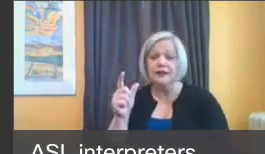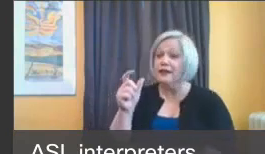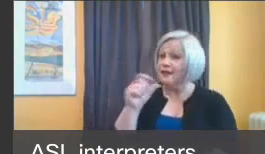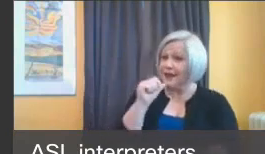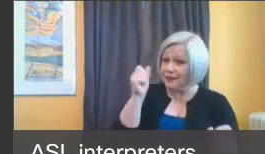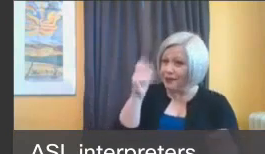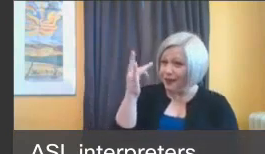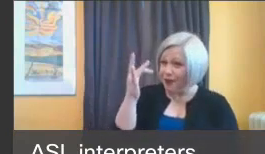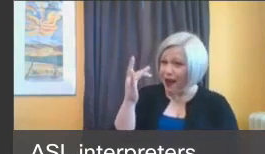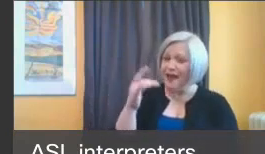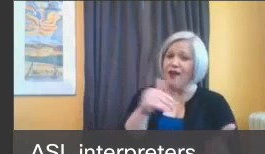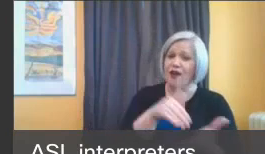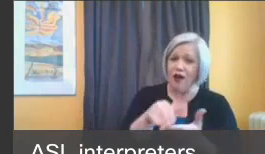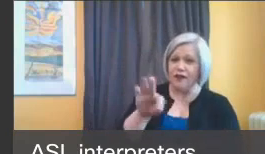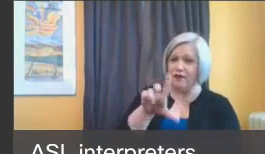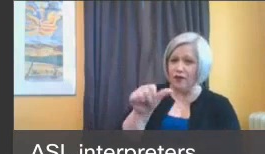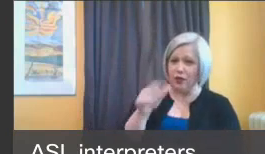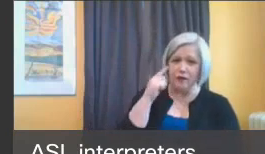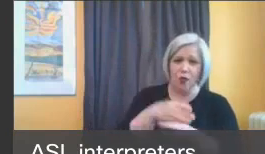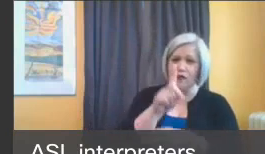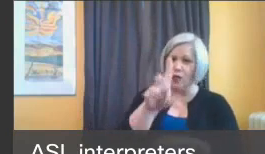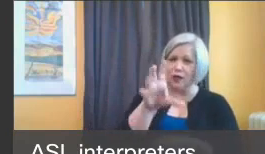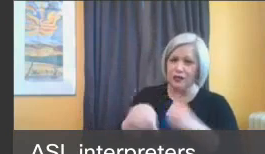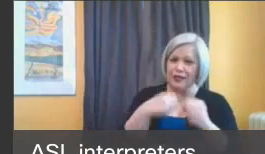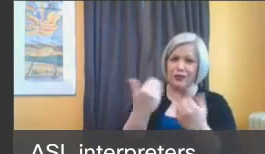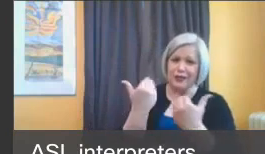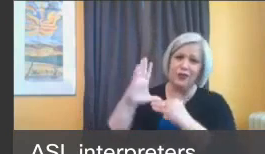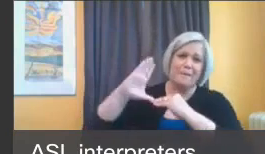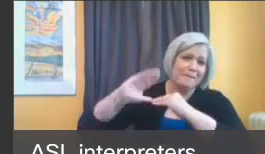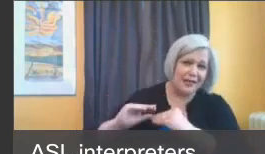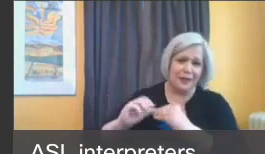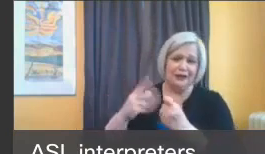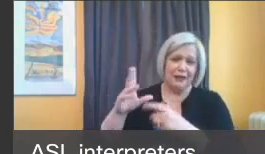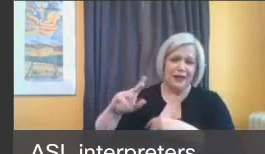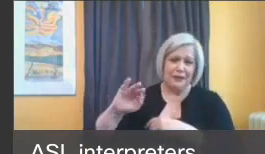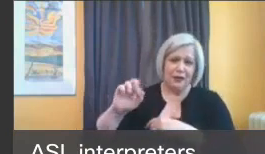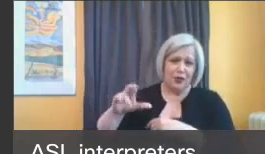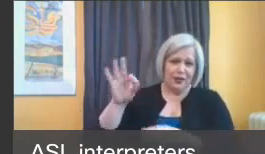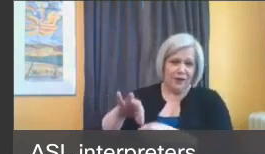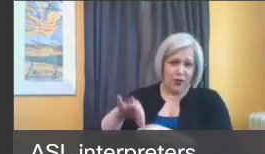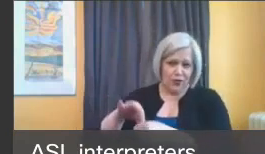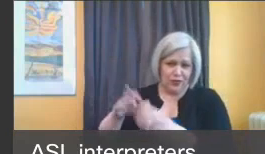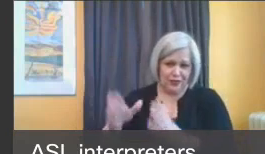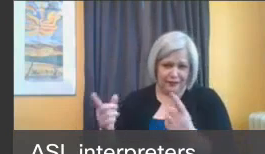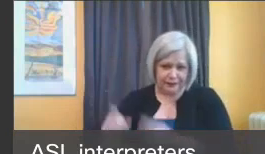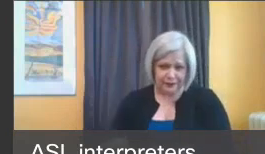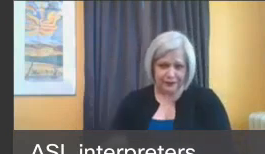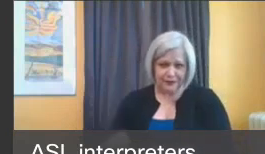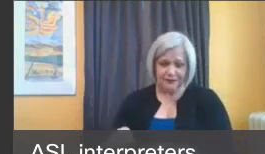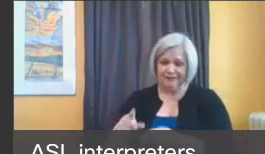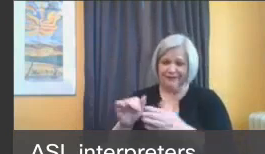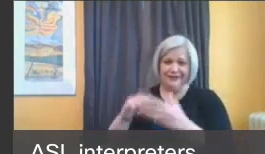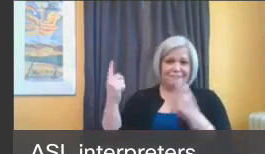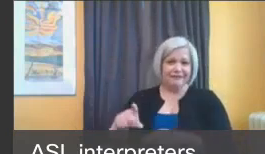of minority communities for over a century. And its efforts, although evolving, have continued in a pretty much unbroken line since the